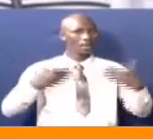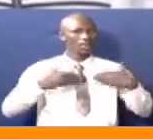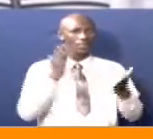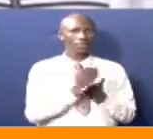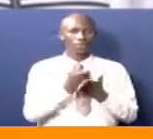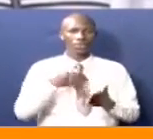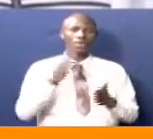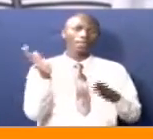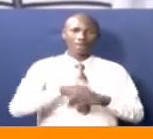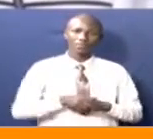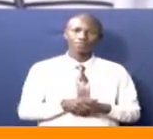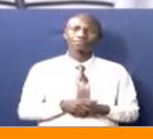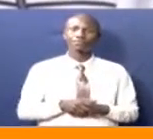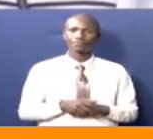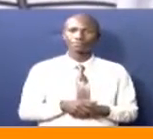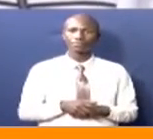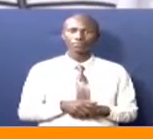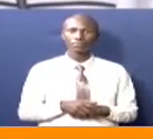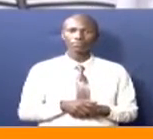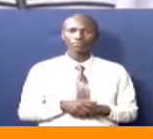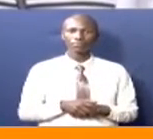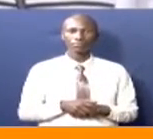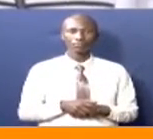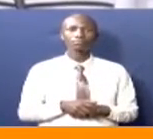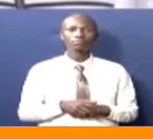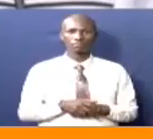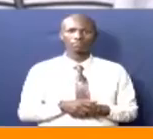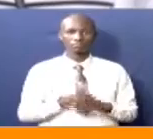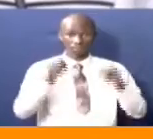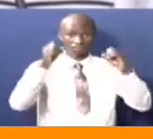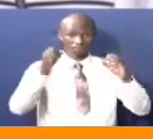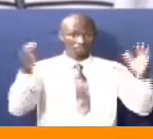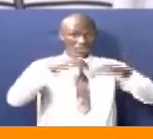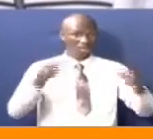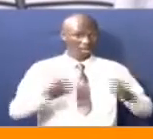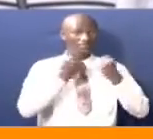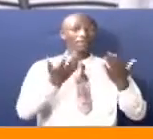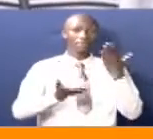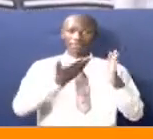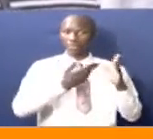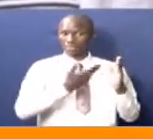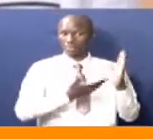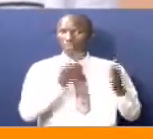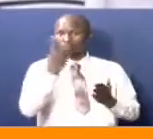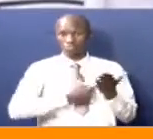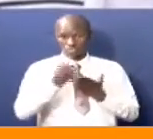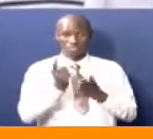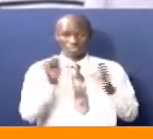we are back on board and looking forward to this conference taking place in about 2 weeks'